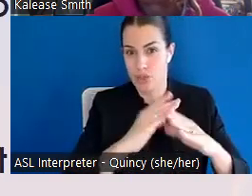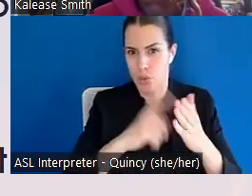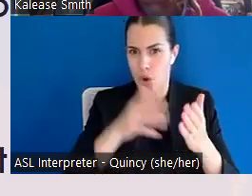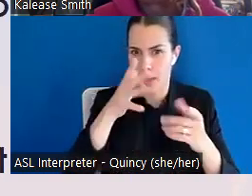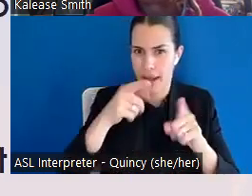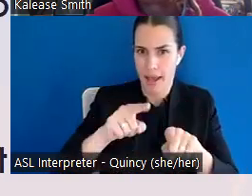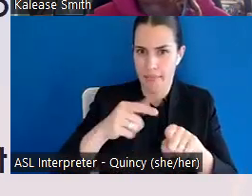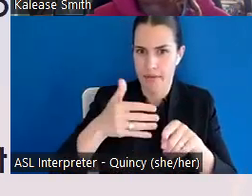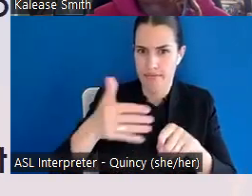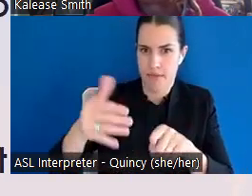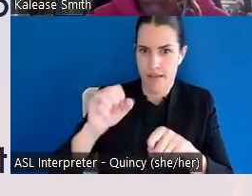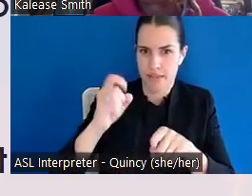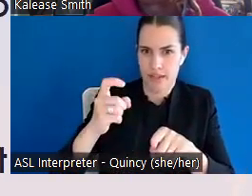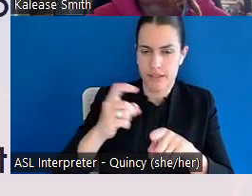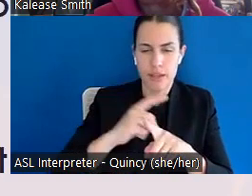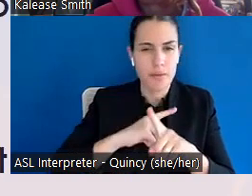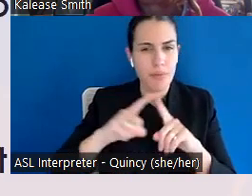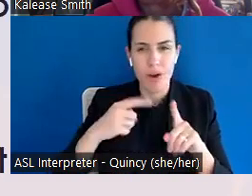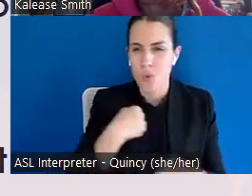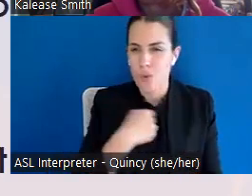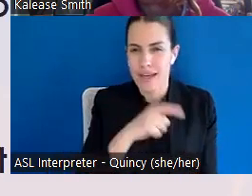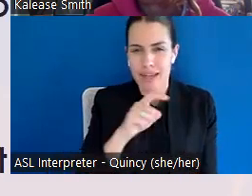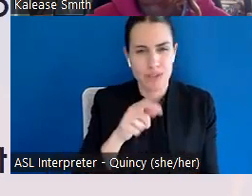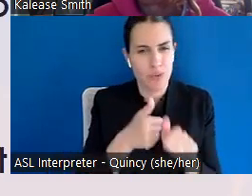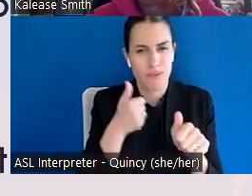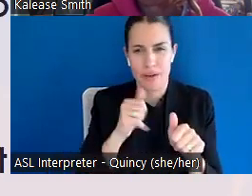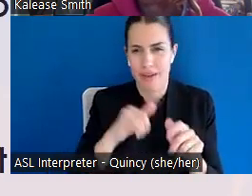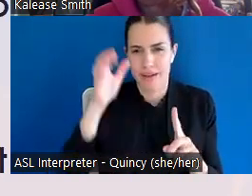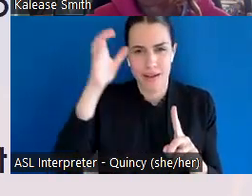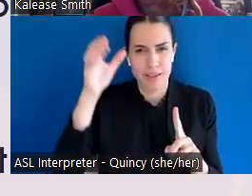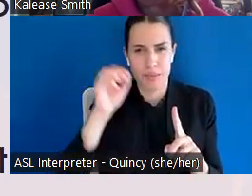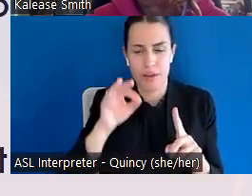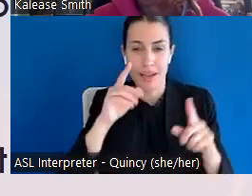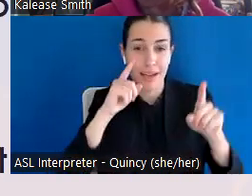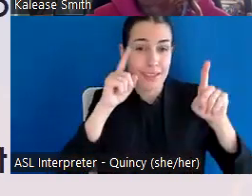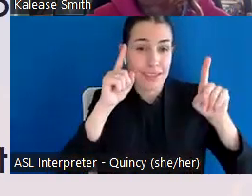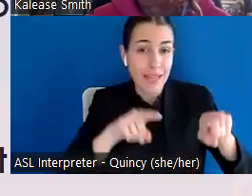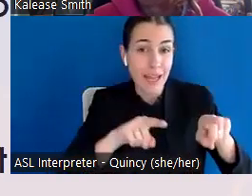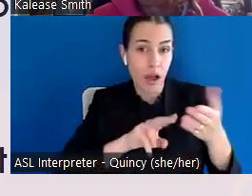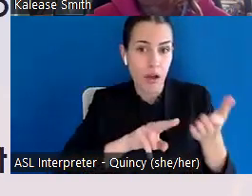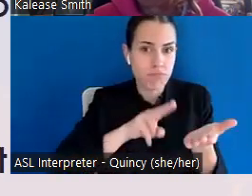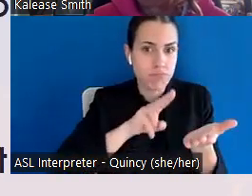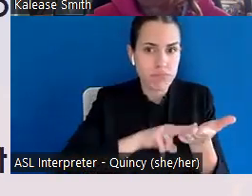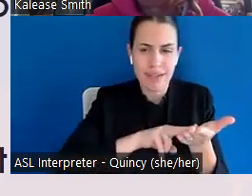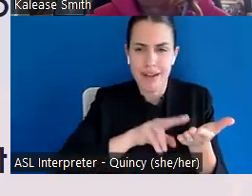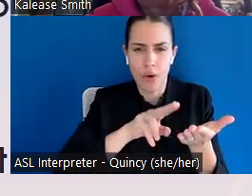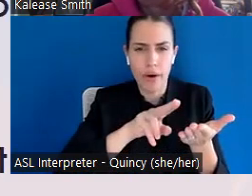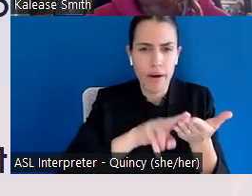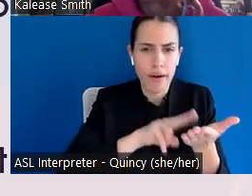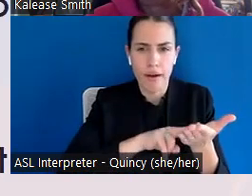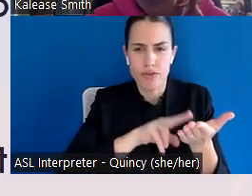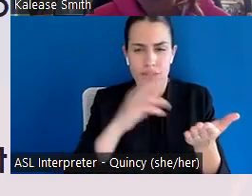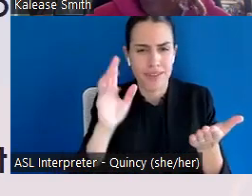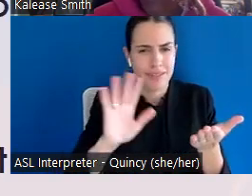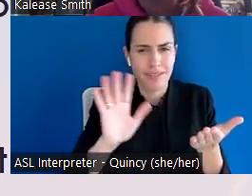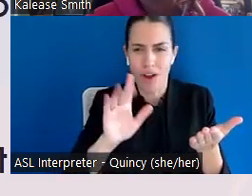right? And I think we really have to get away from this idea of consent, because truly it should all just be about communication and